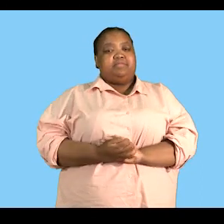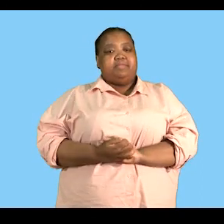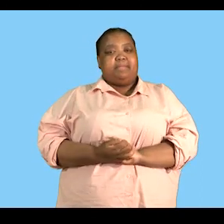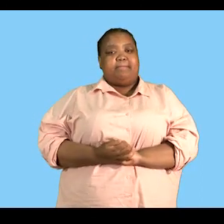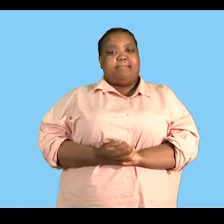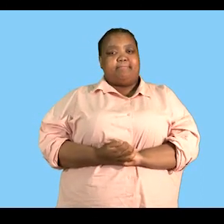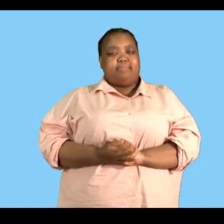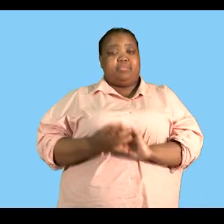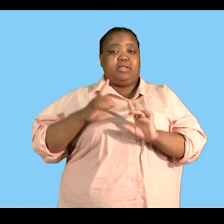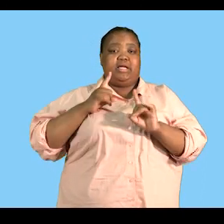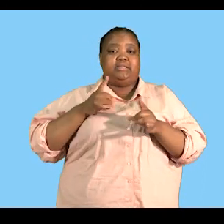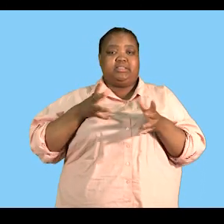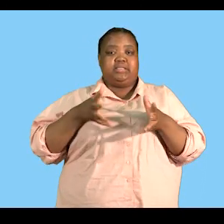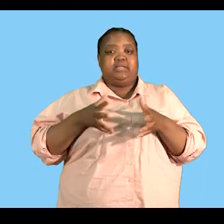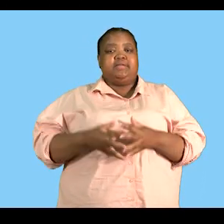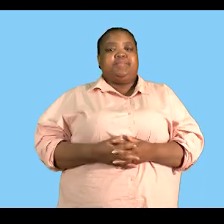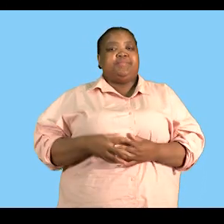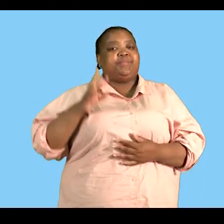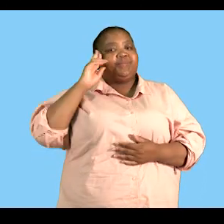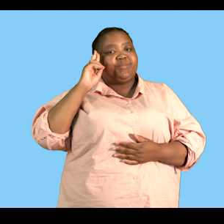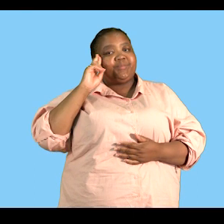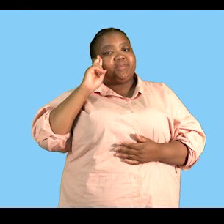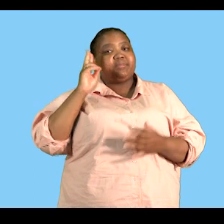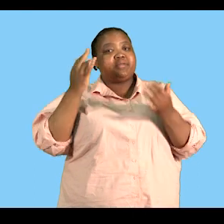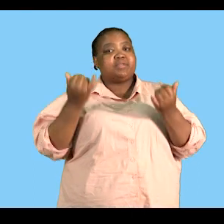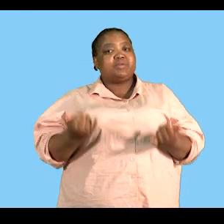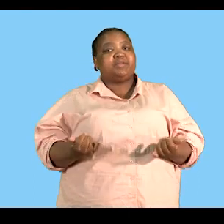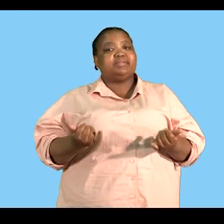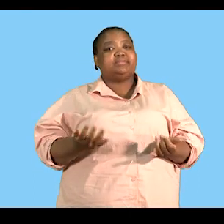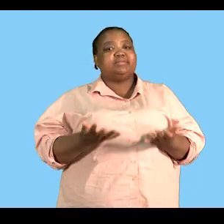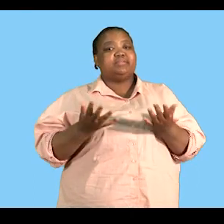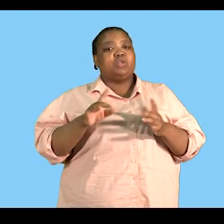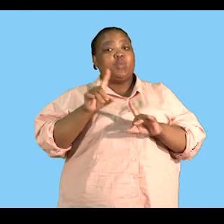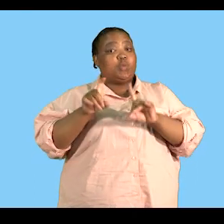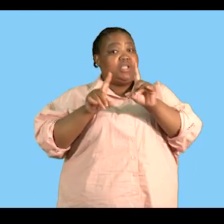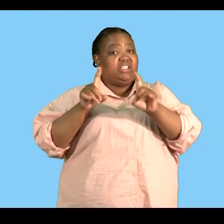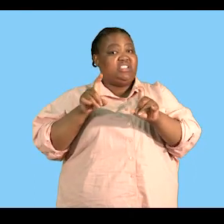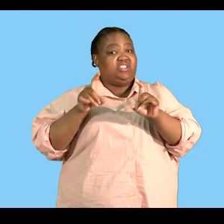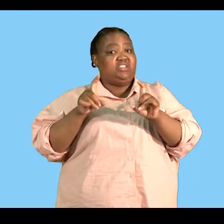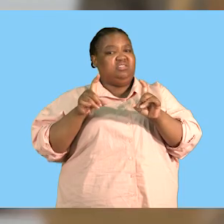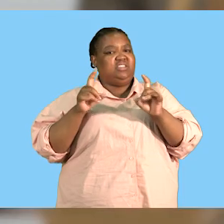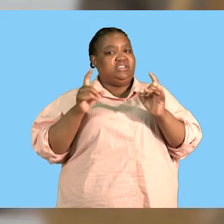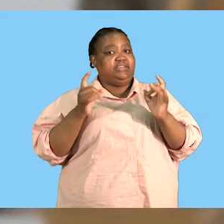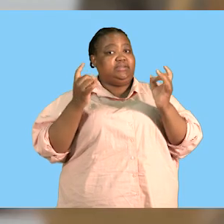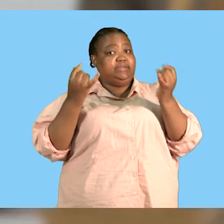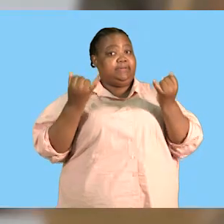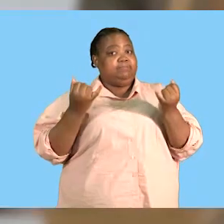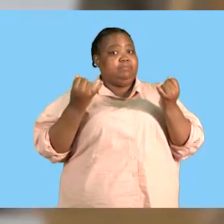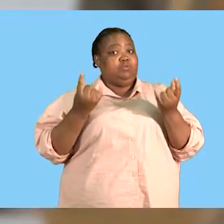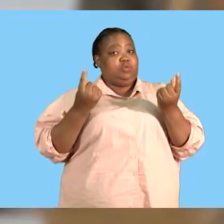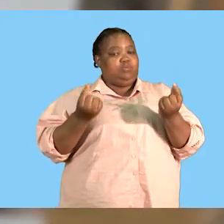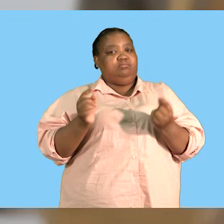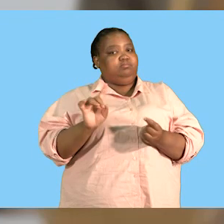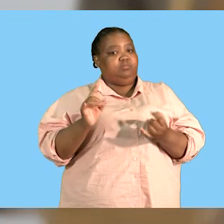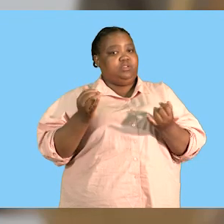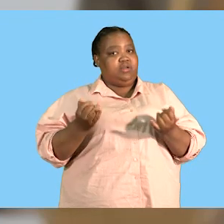centimeters as your answer. Remember, today we won't do the questions, we will simply look